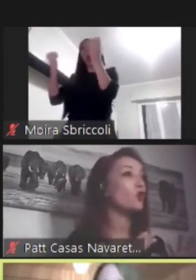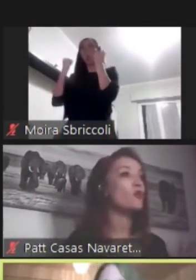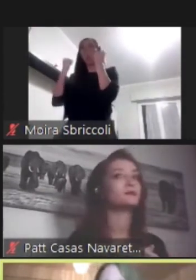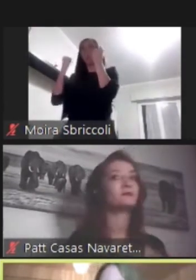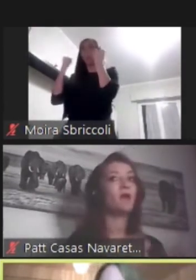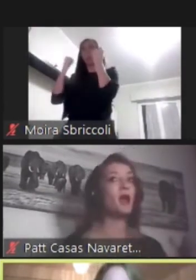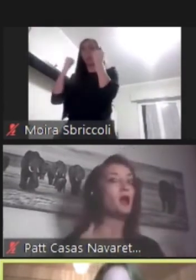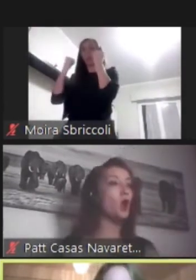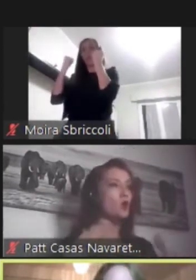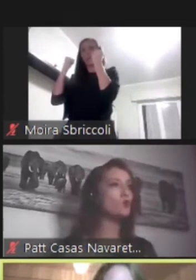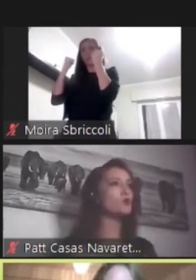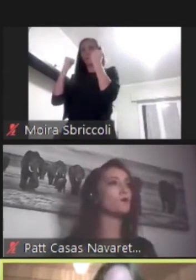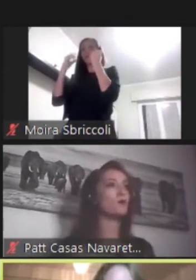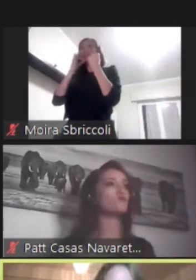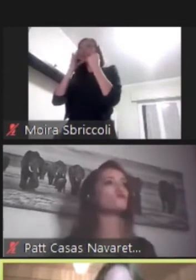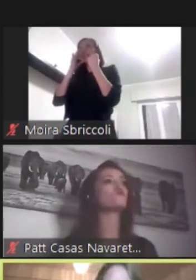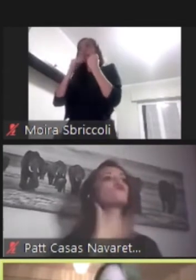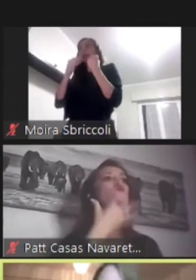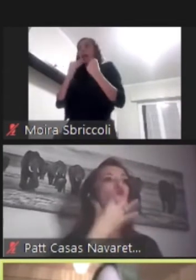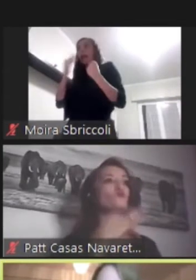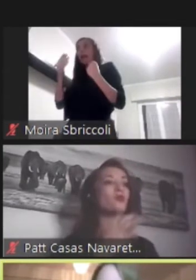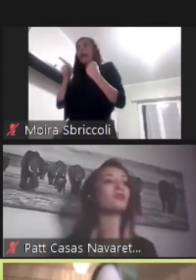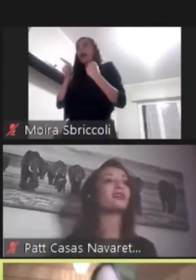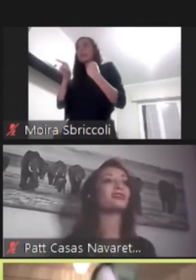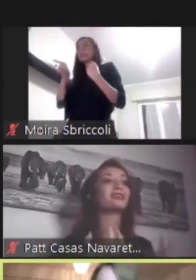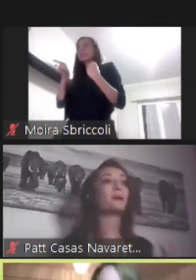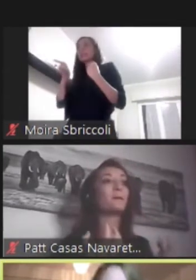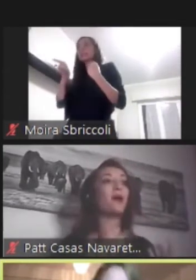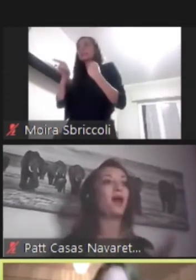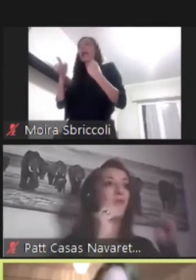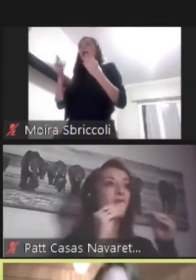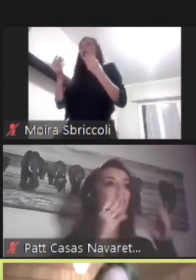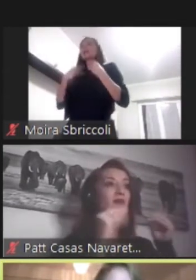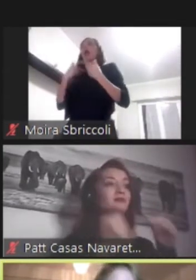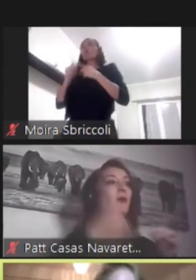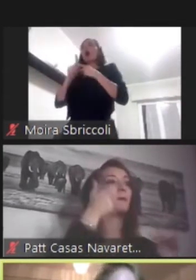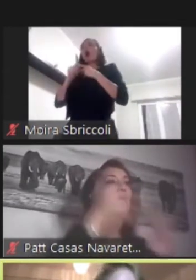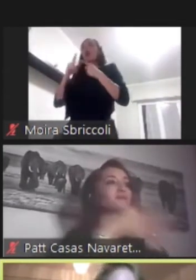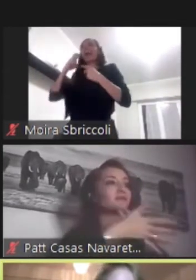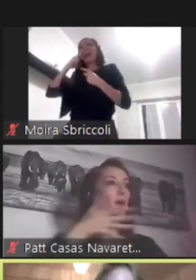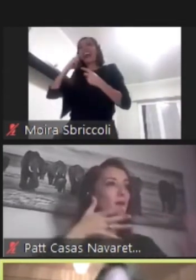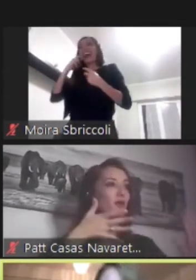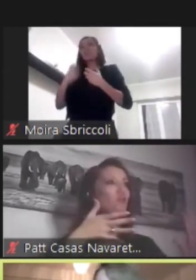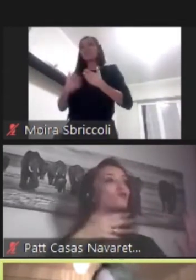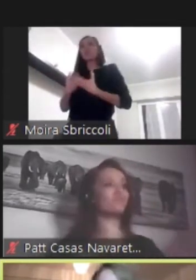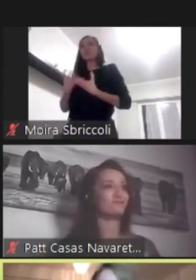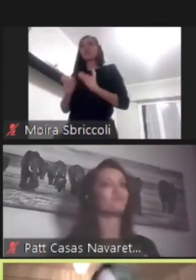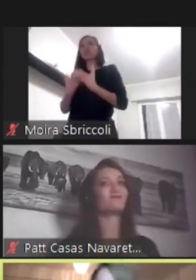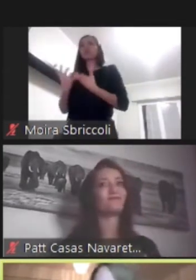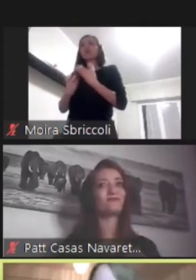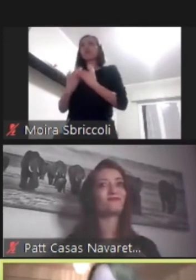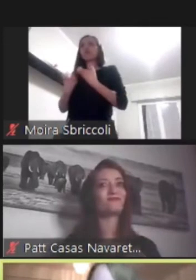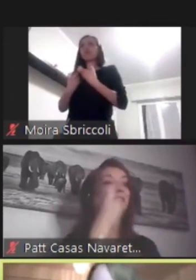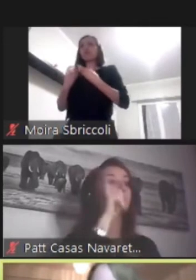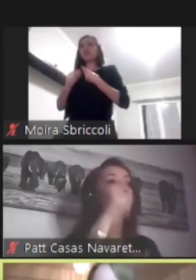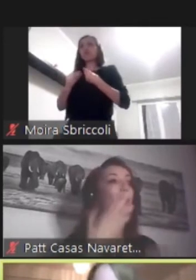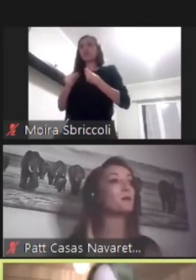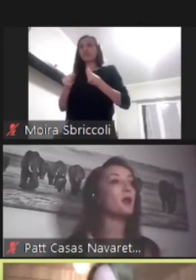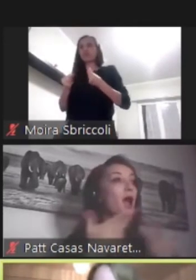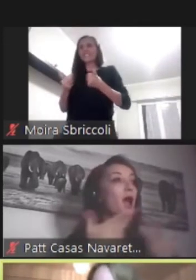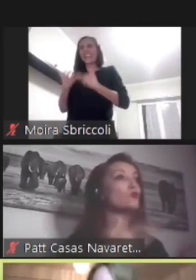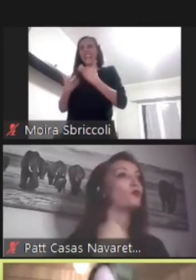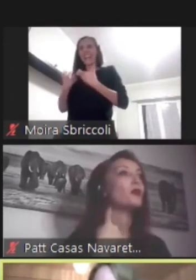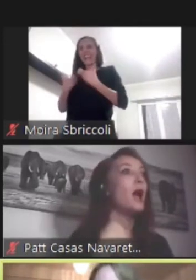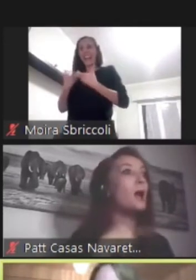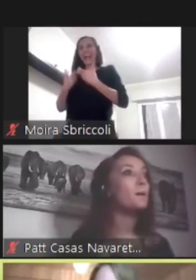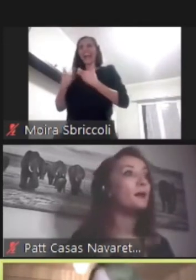accelerates that process of losing excess weight. So again, if you're keen in